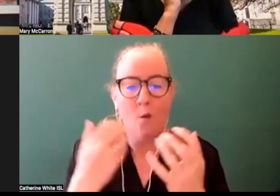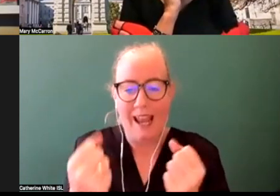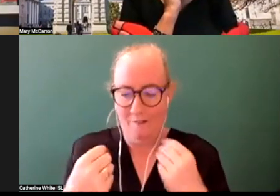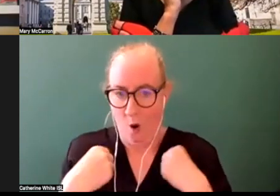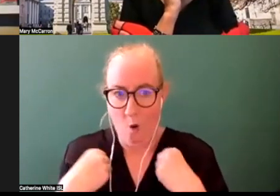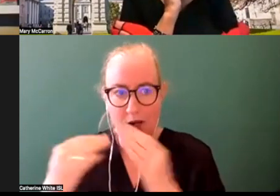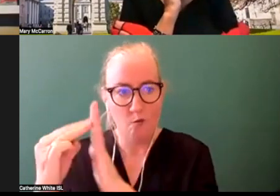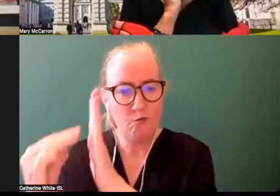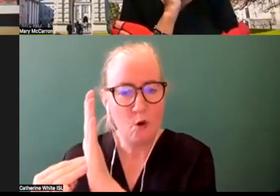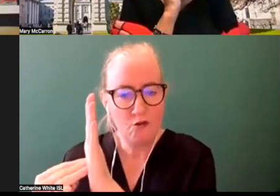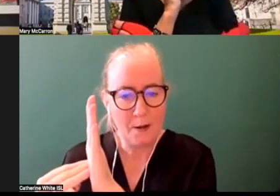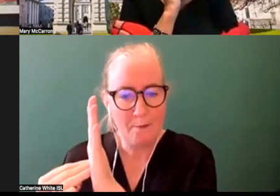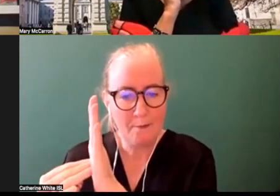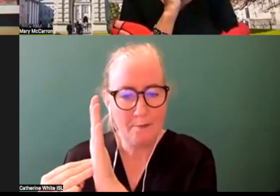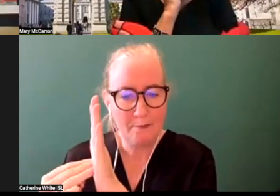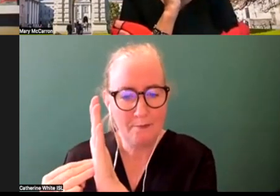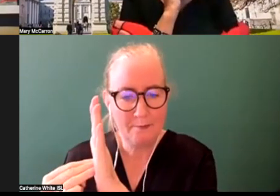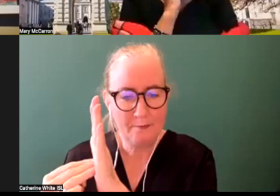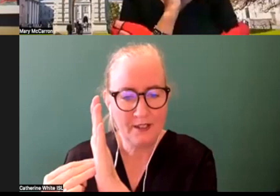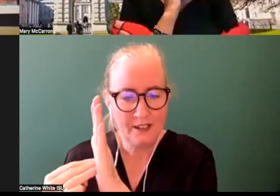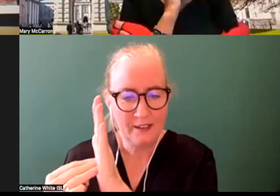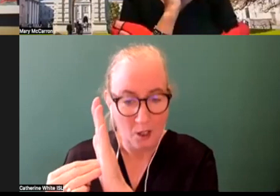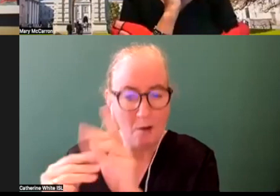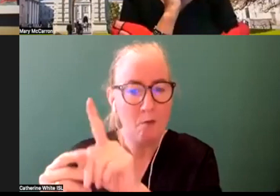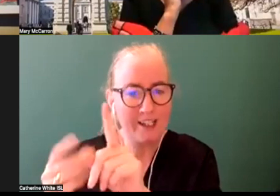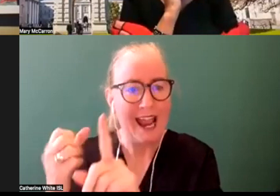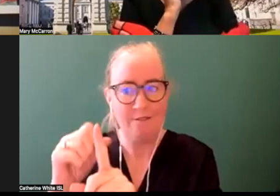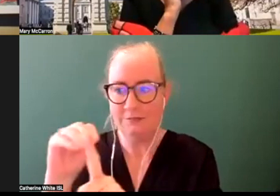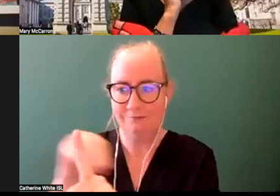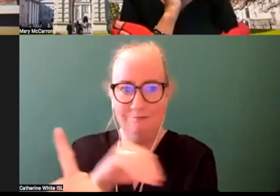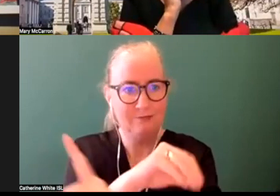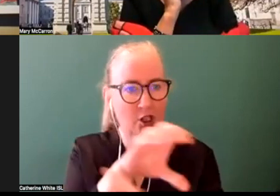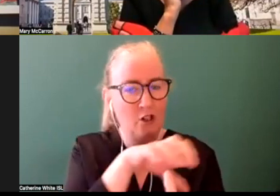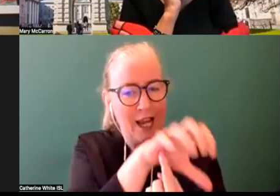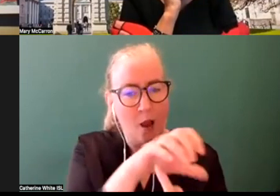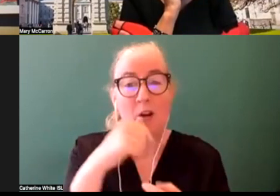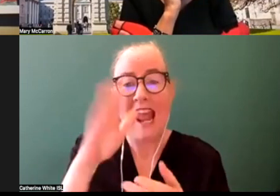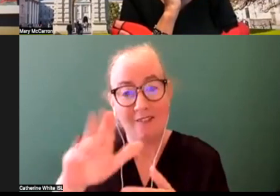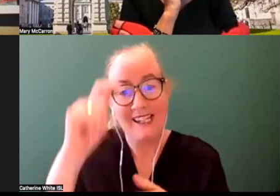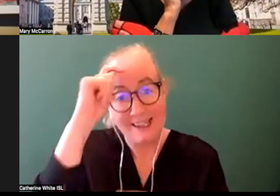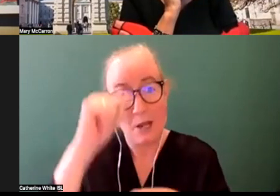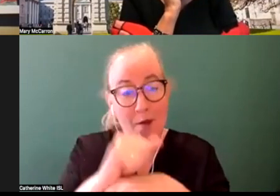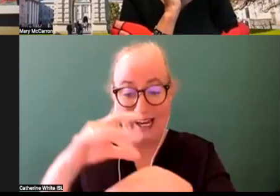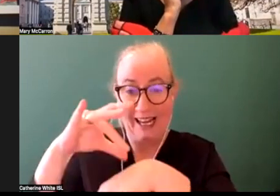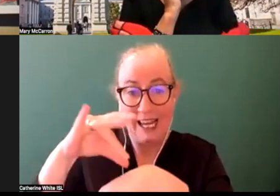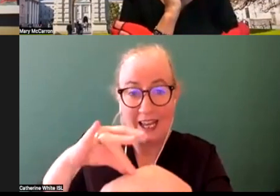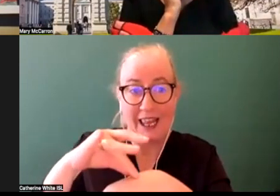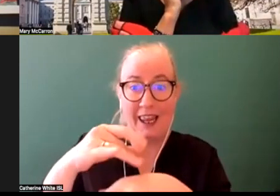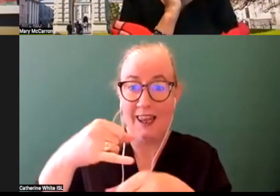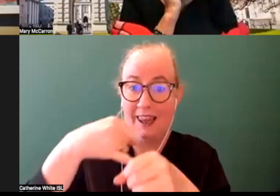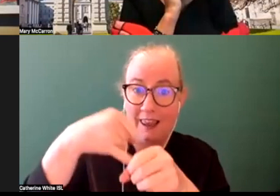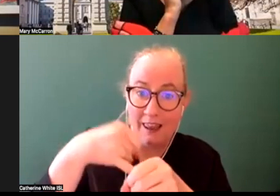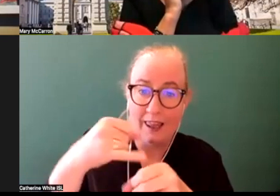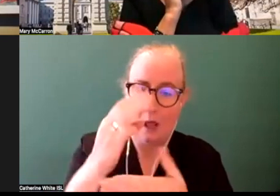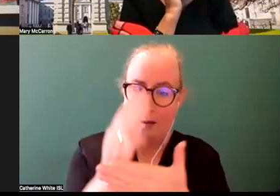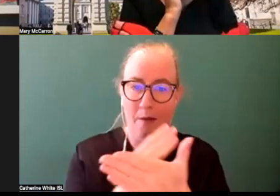of undergraduate, that we are introducing the theoretical and the clinical components, such as maybe having